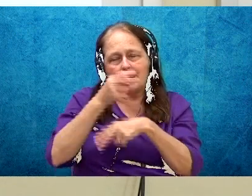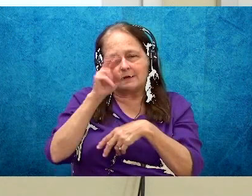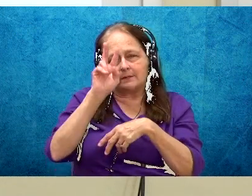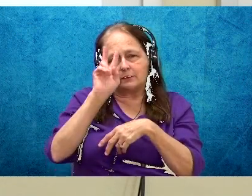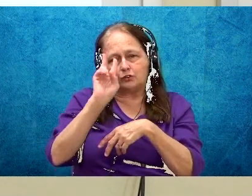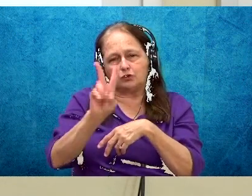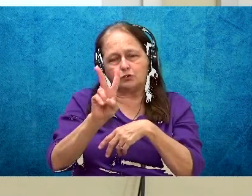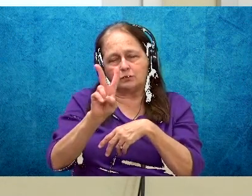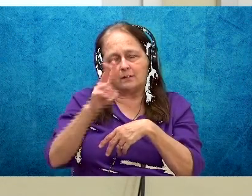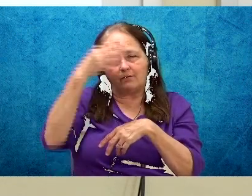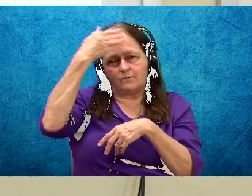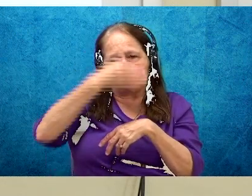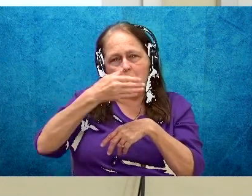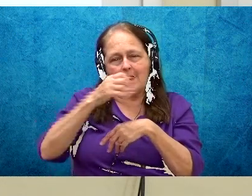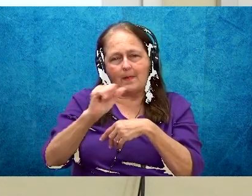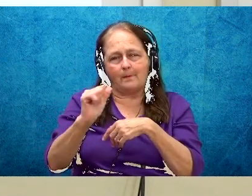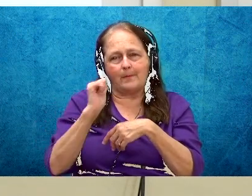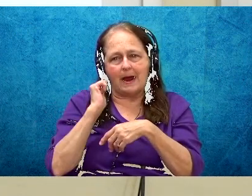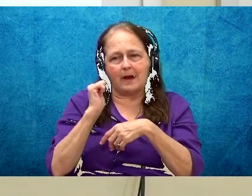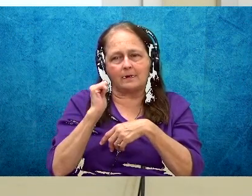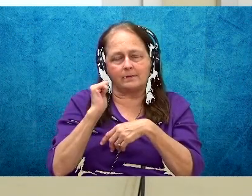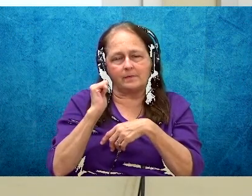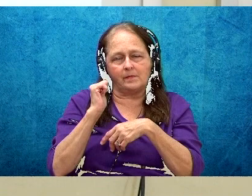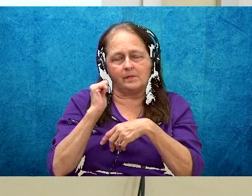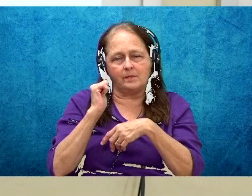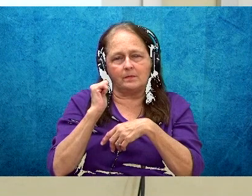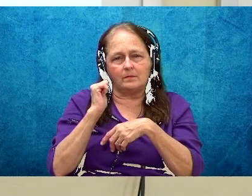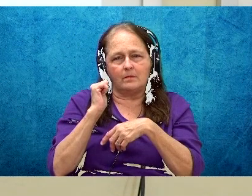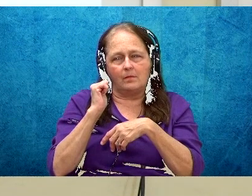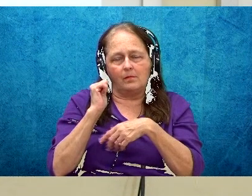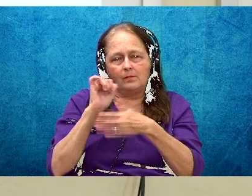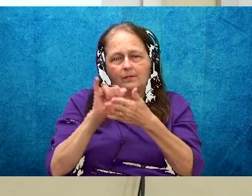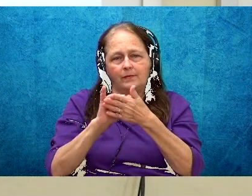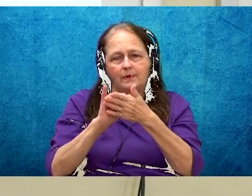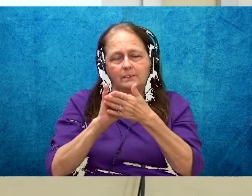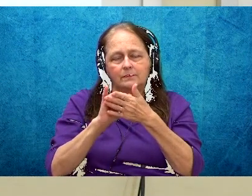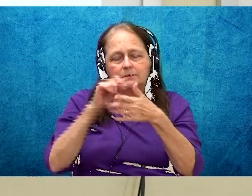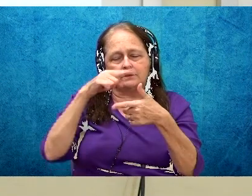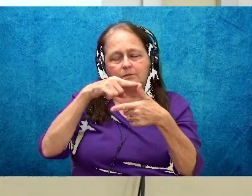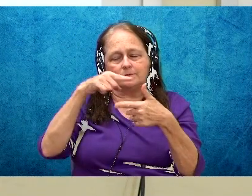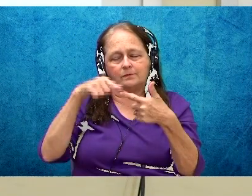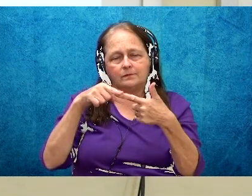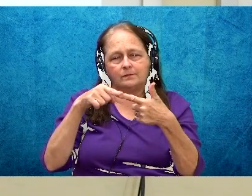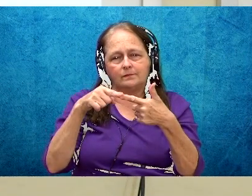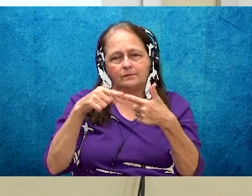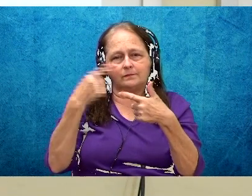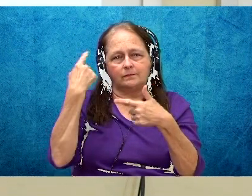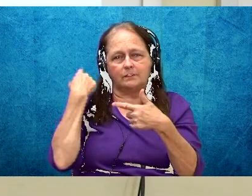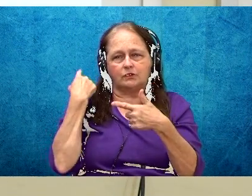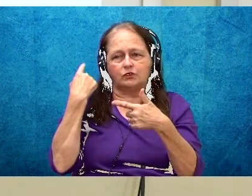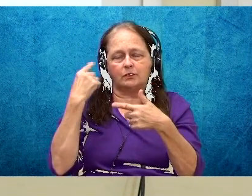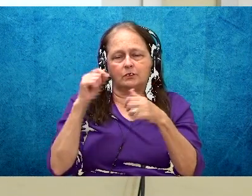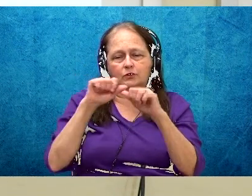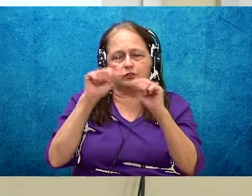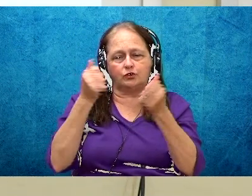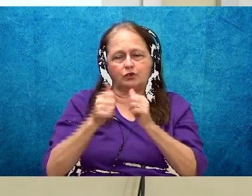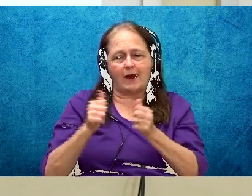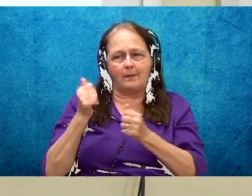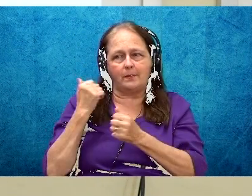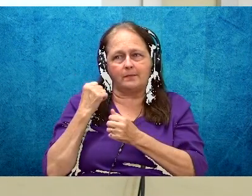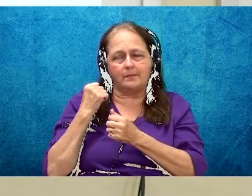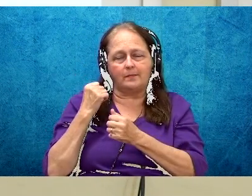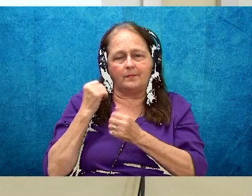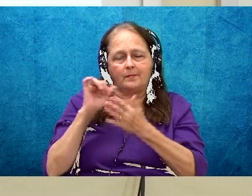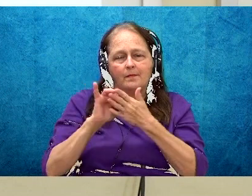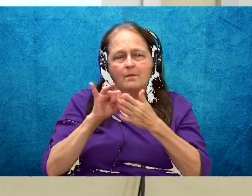takes the front and the back. This and this on this particular shape. Then,